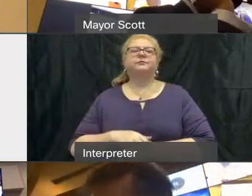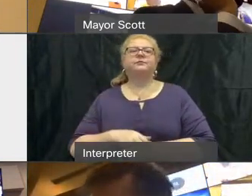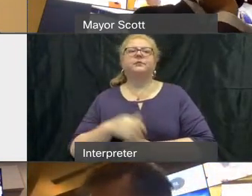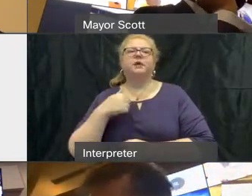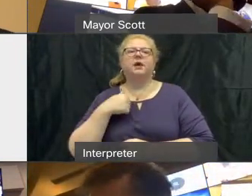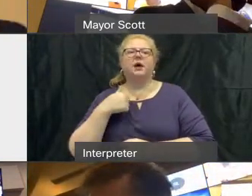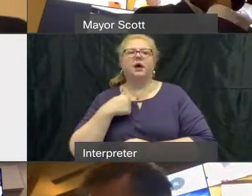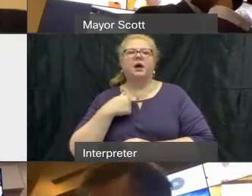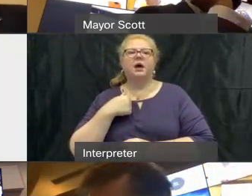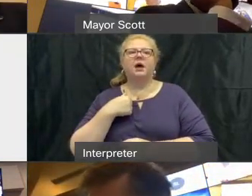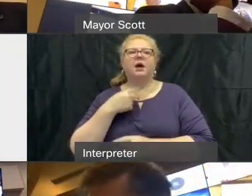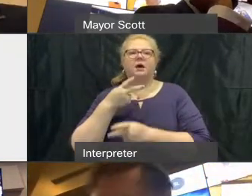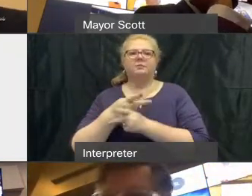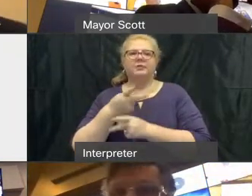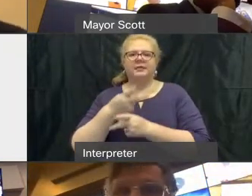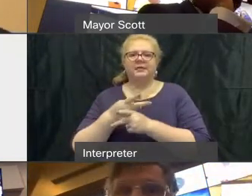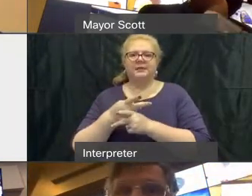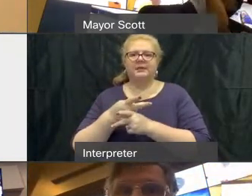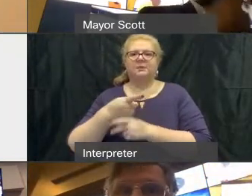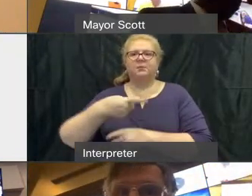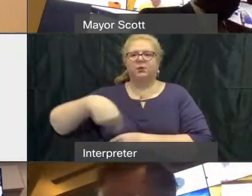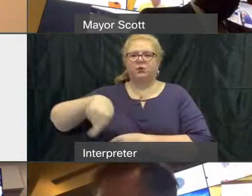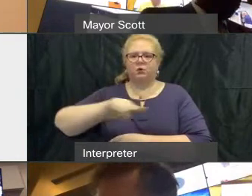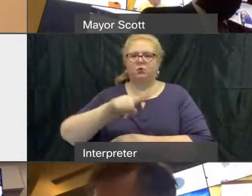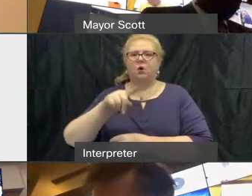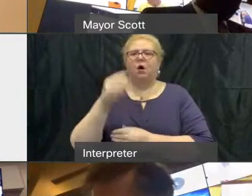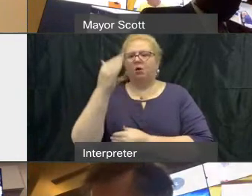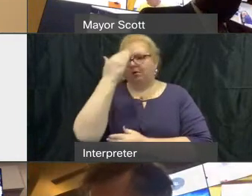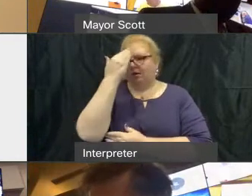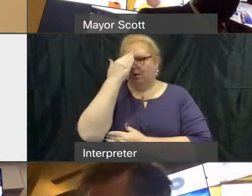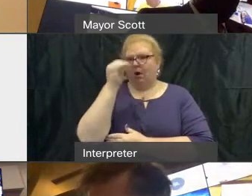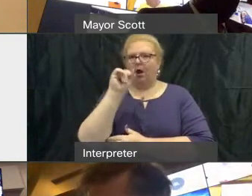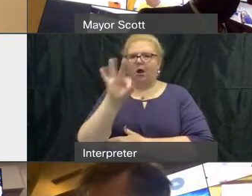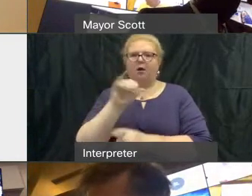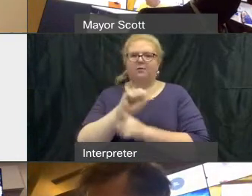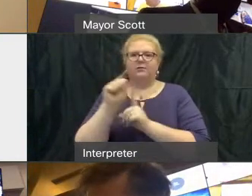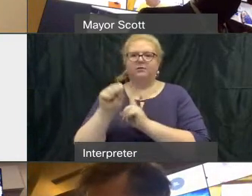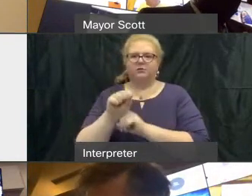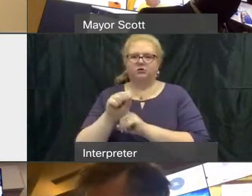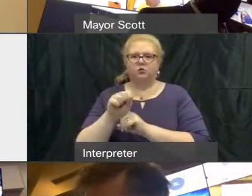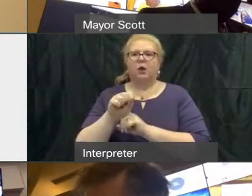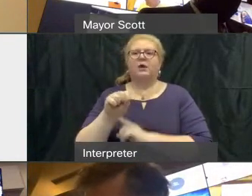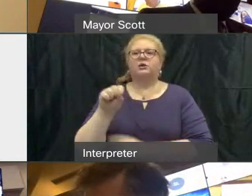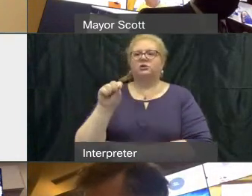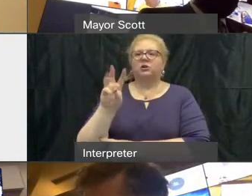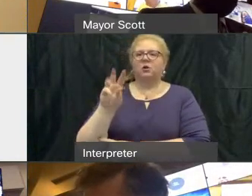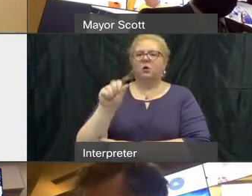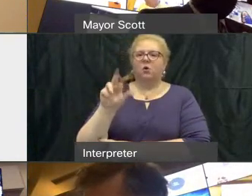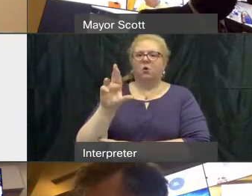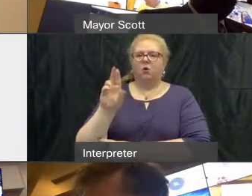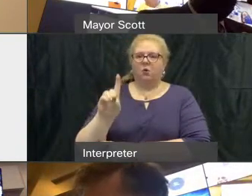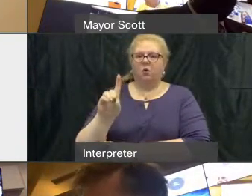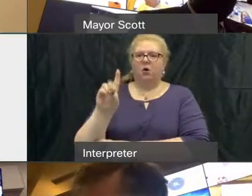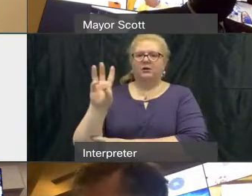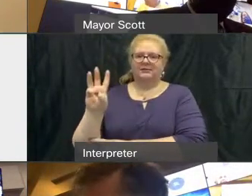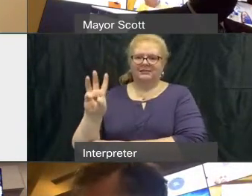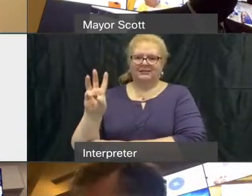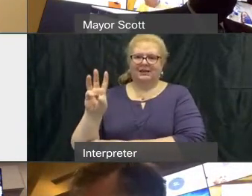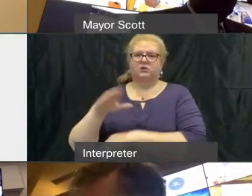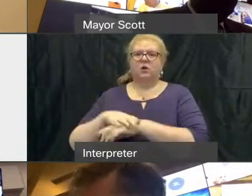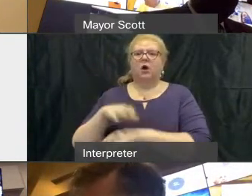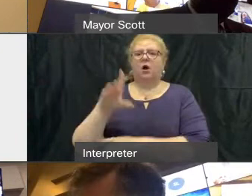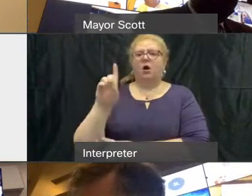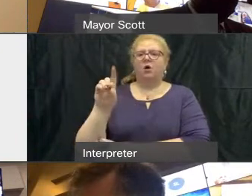been keeping you all abreast of a situation I have in Ward 6 on Dover Drive. And Mr.